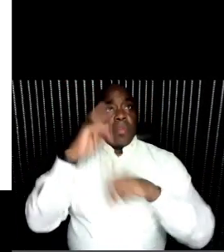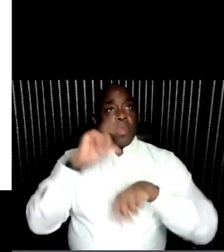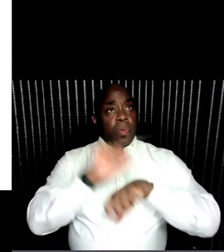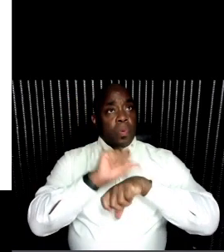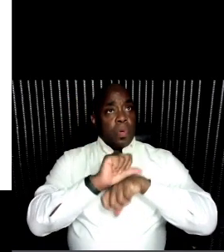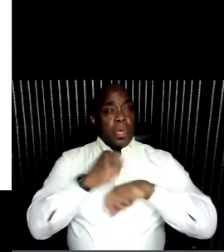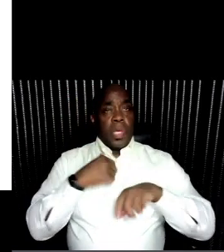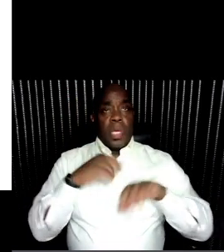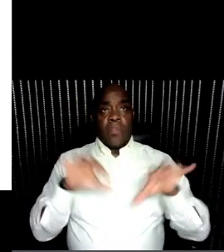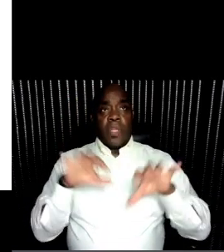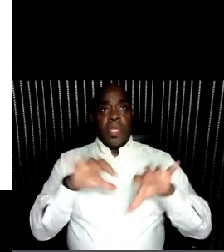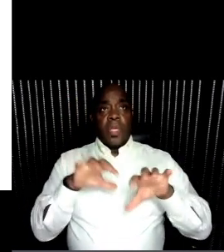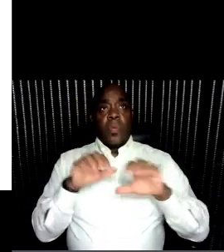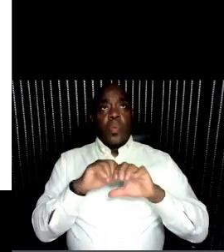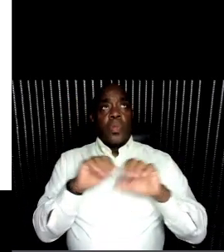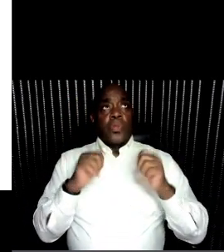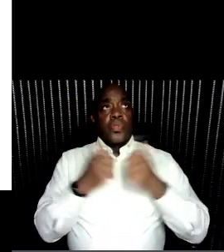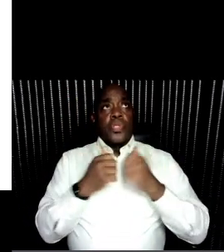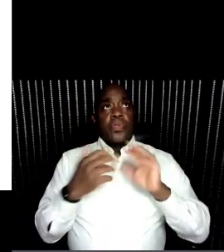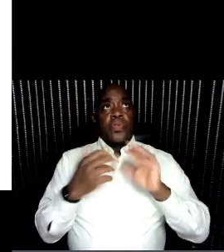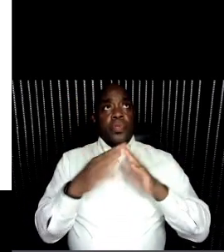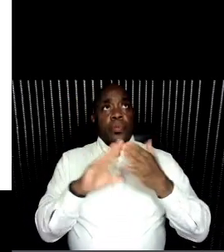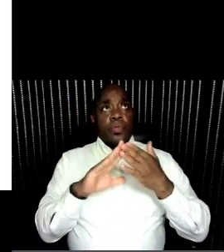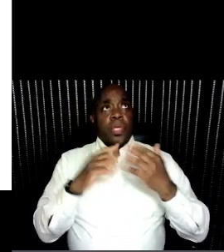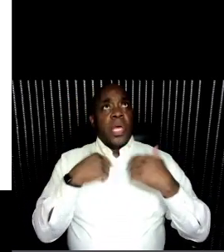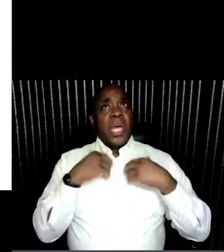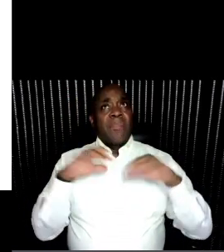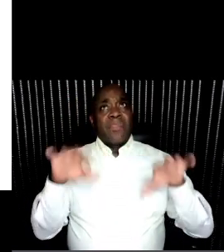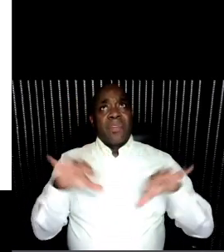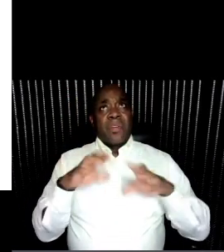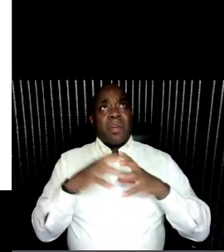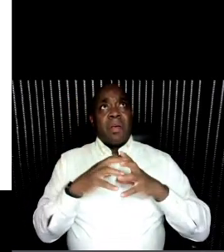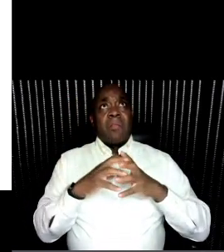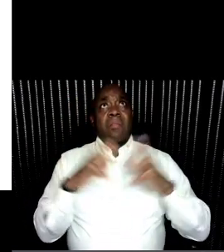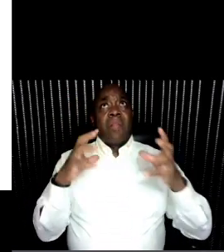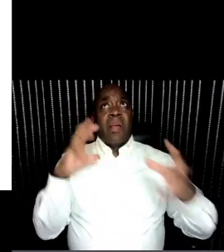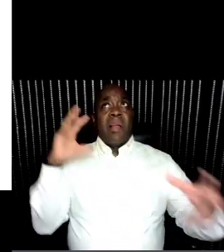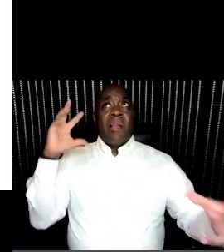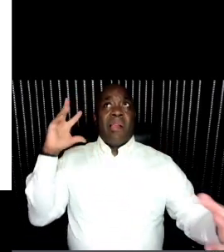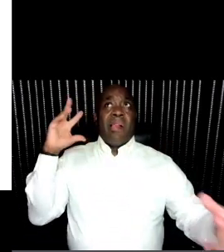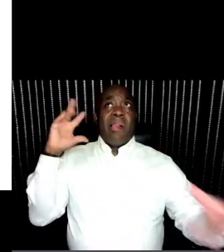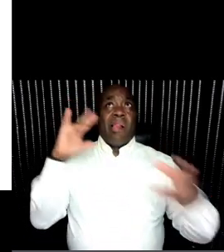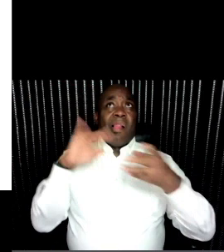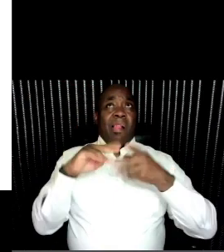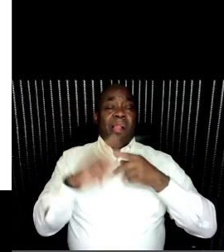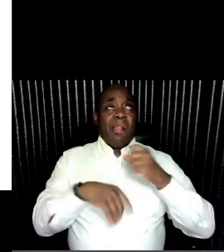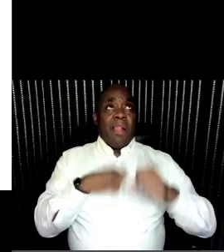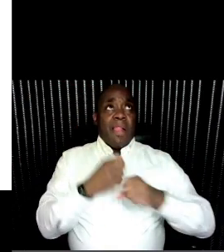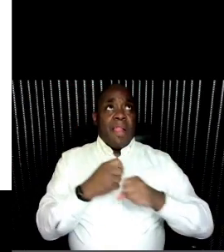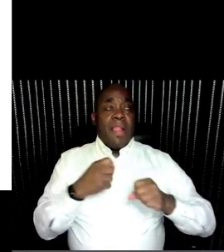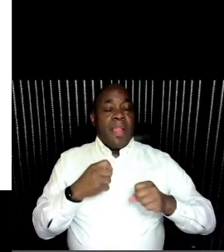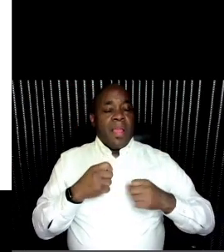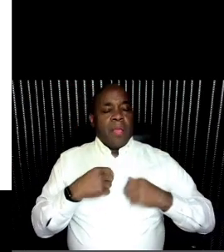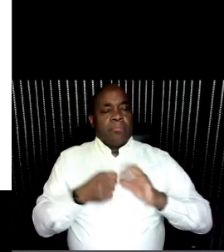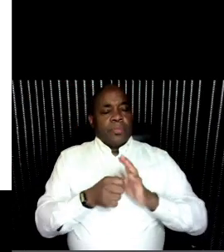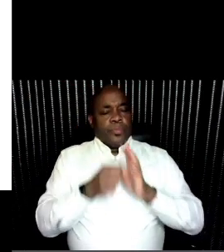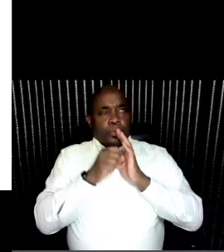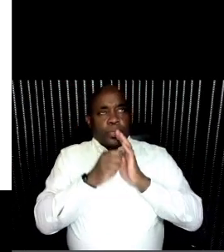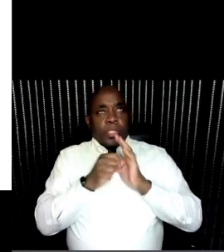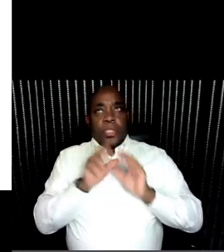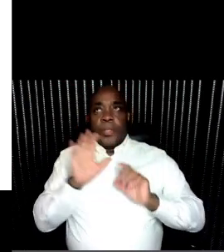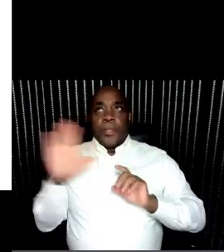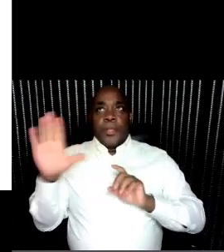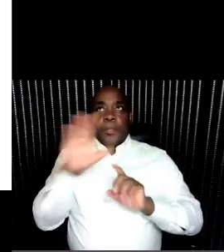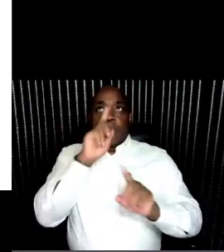the Associated Missouri Eatonville community, I've done a lot over the years, and I've always been impressed by the commitment to history that's at the